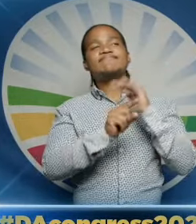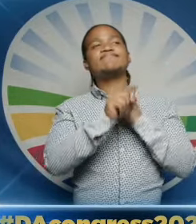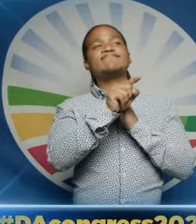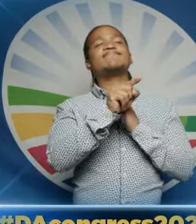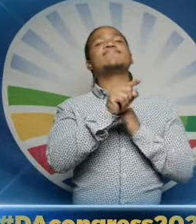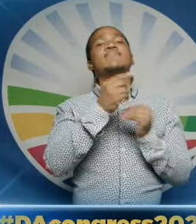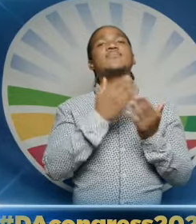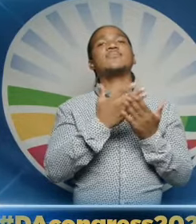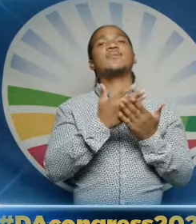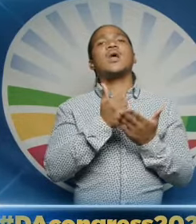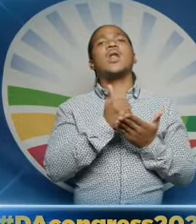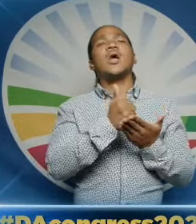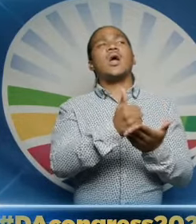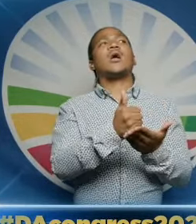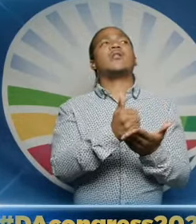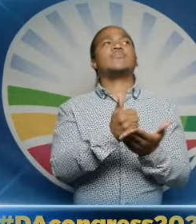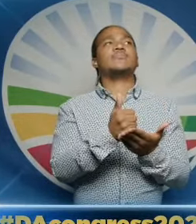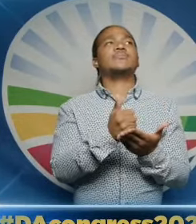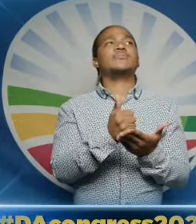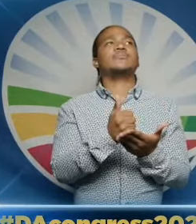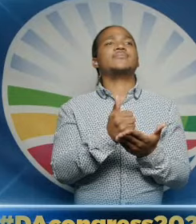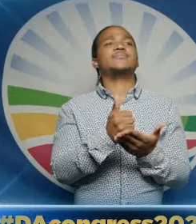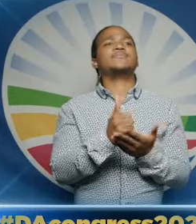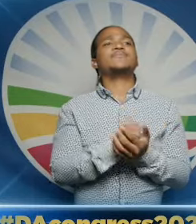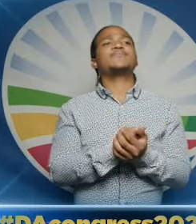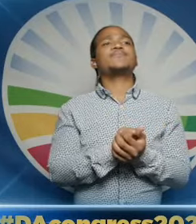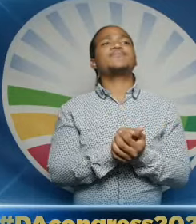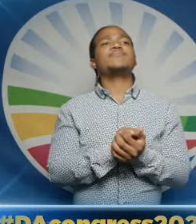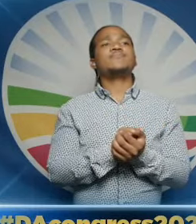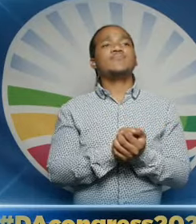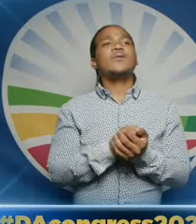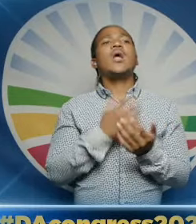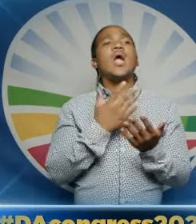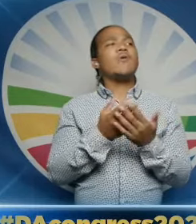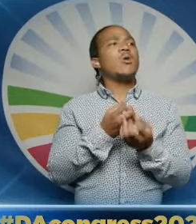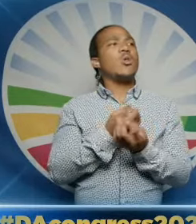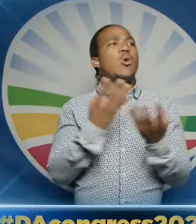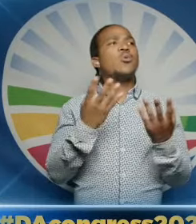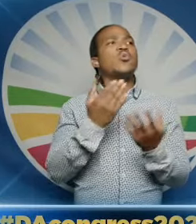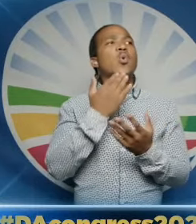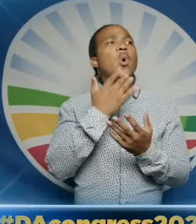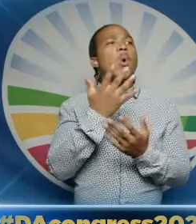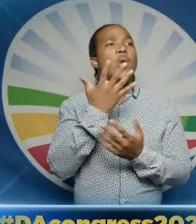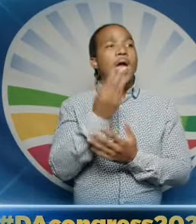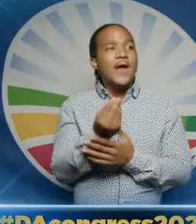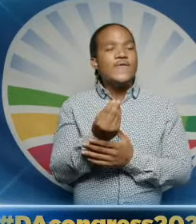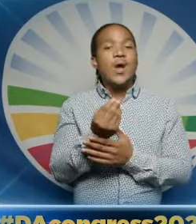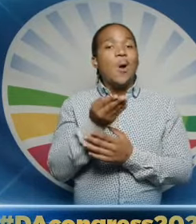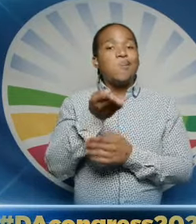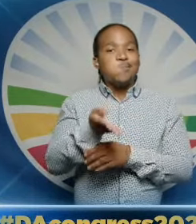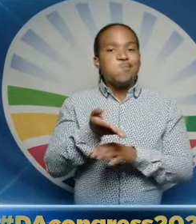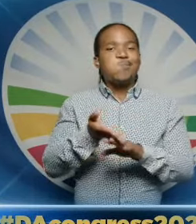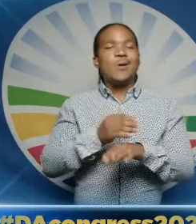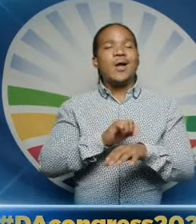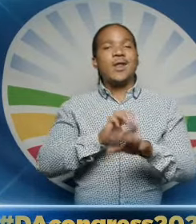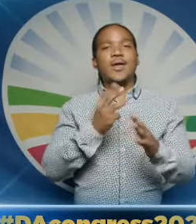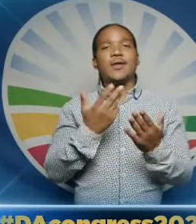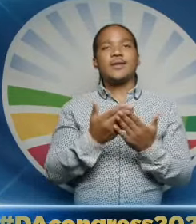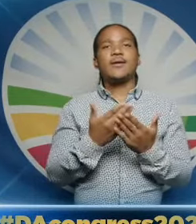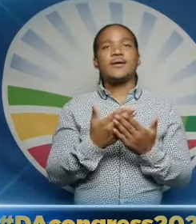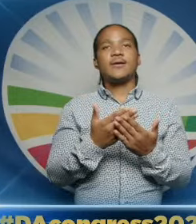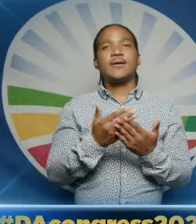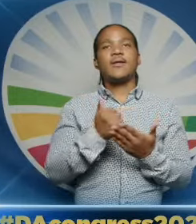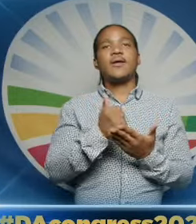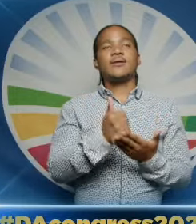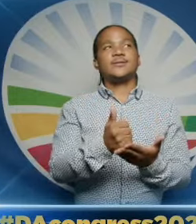between 6 a.m. and please not too late. Try to get as early as possible. As long as you're here by 9, we will assist you. So now we